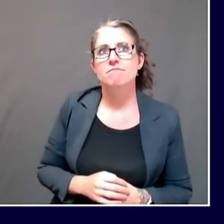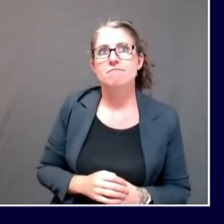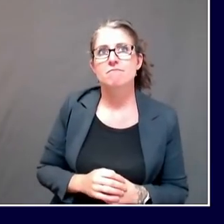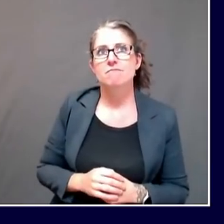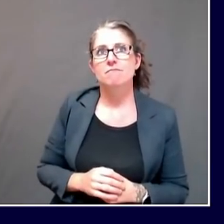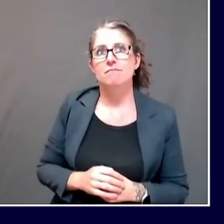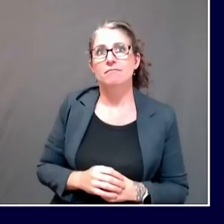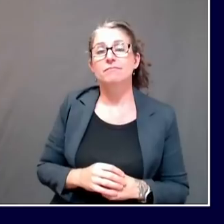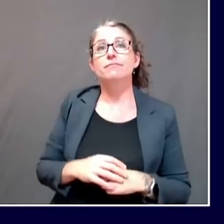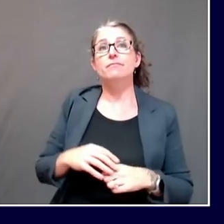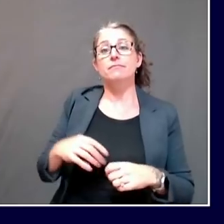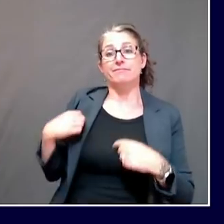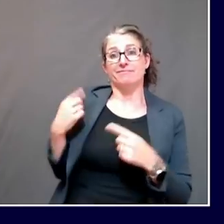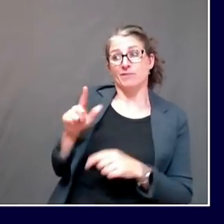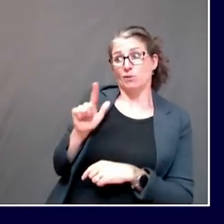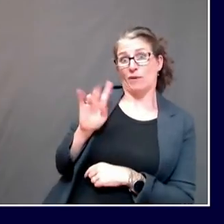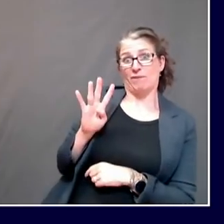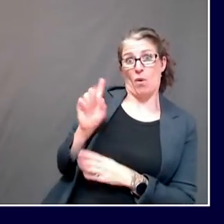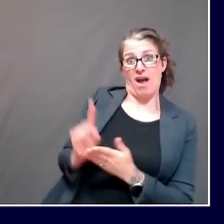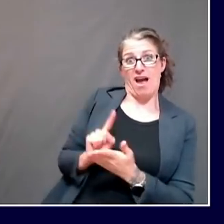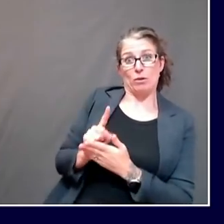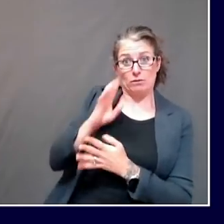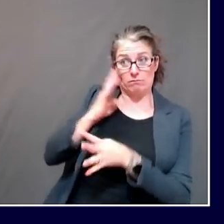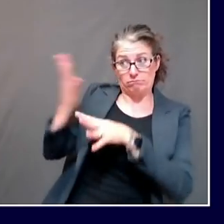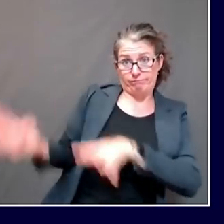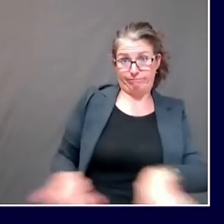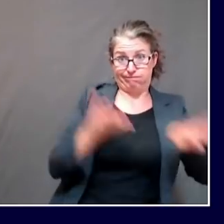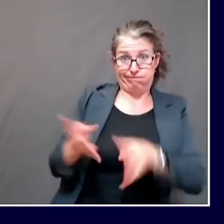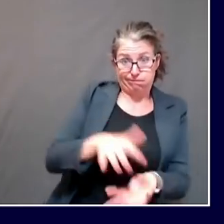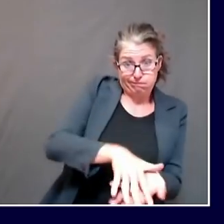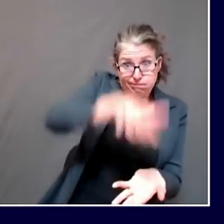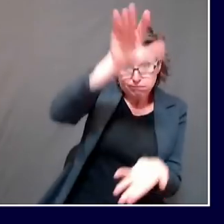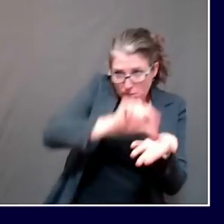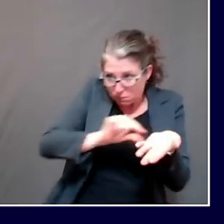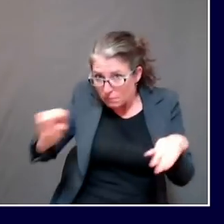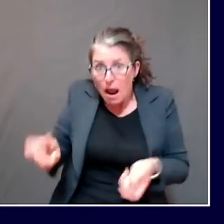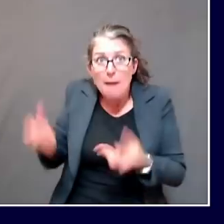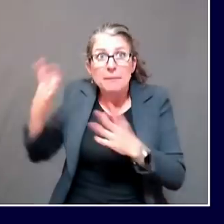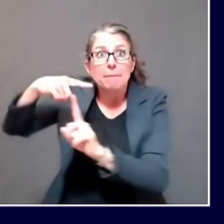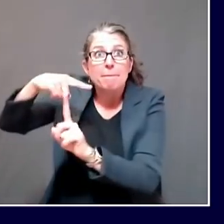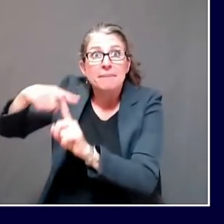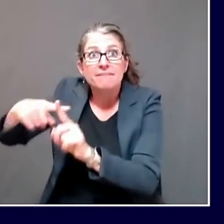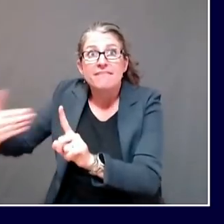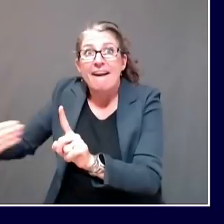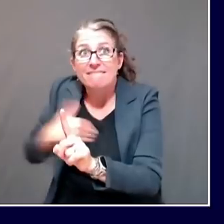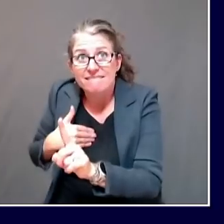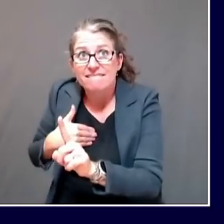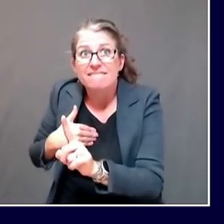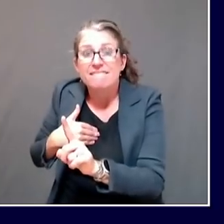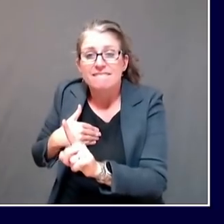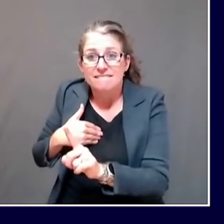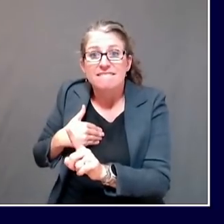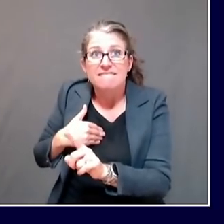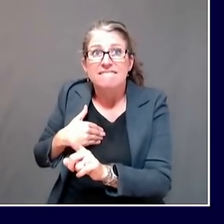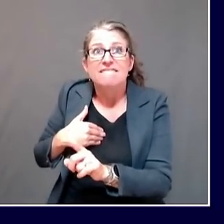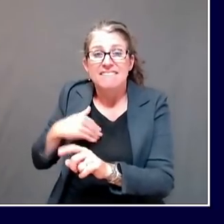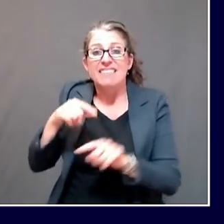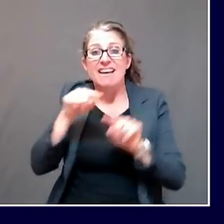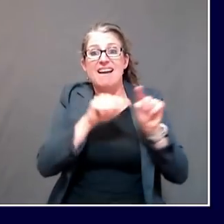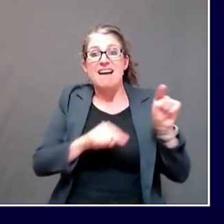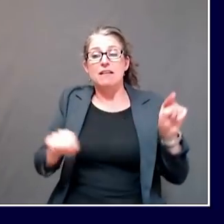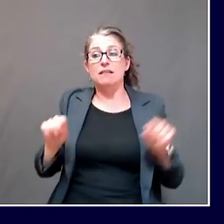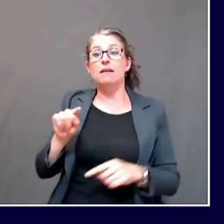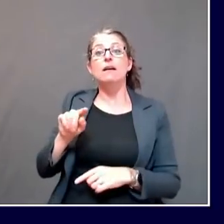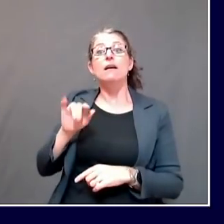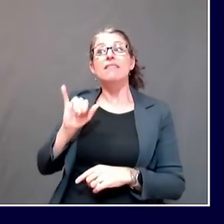past 24 hours, right now, approximately 32% of the new cases in the past day are in residents